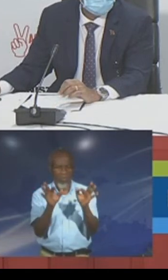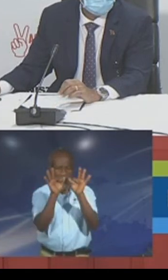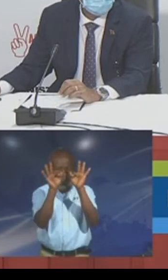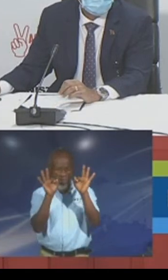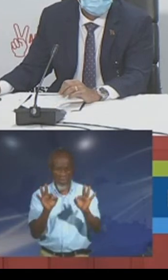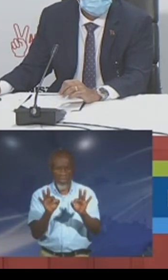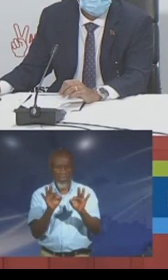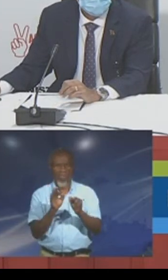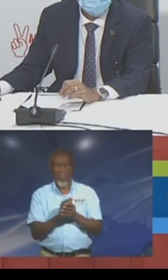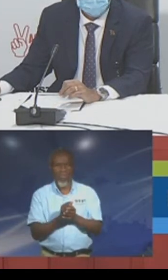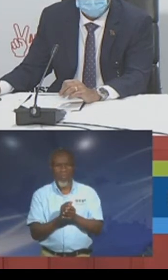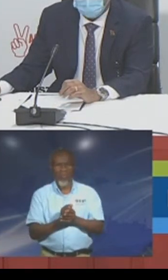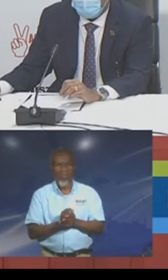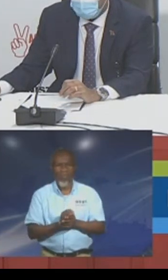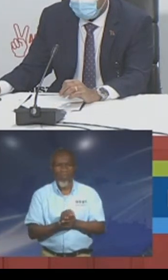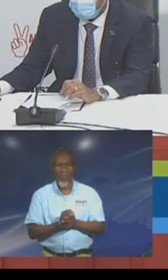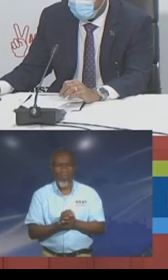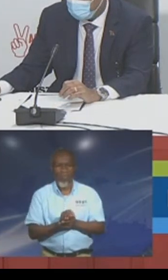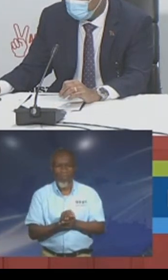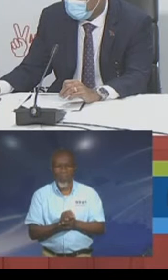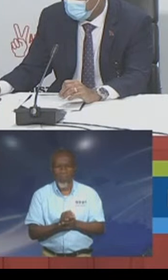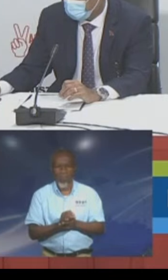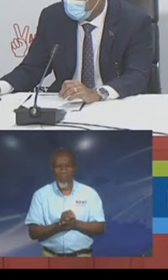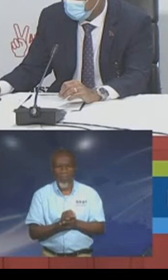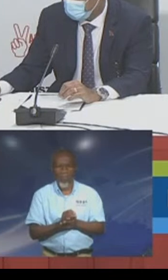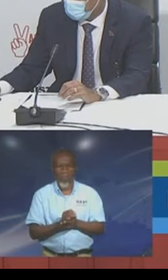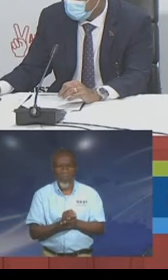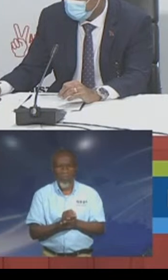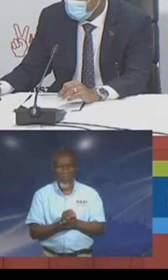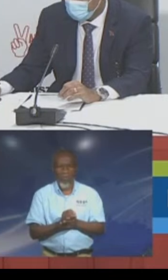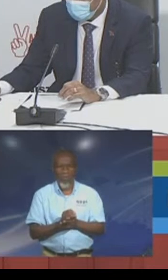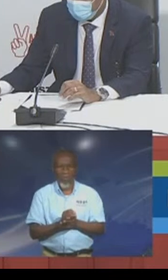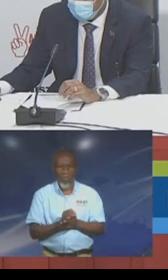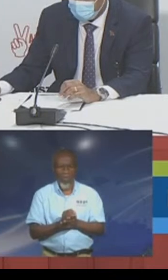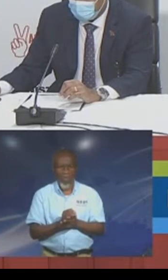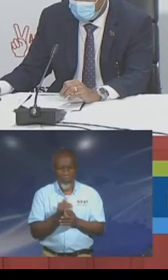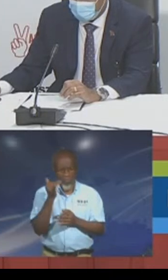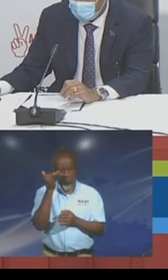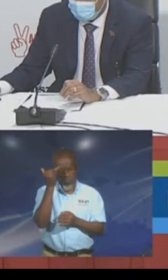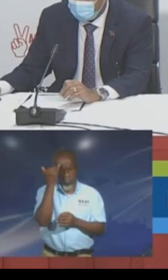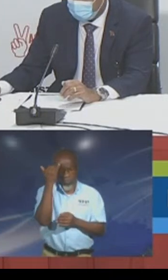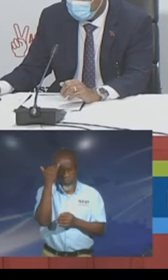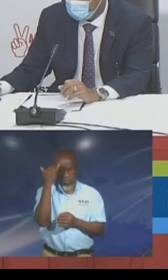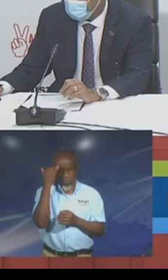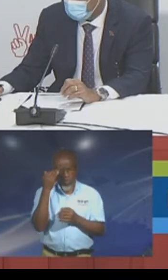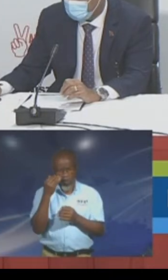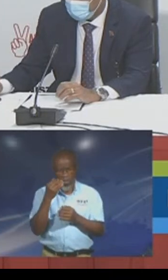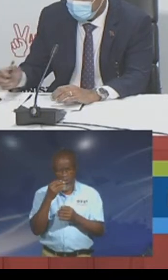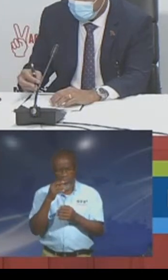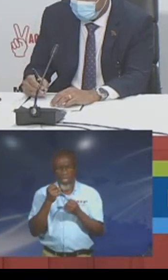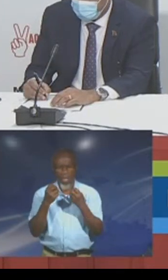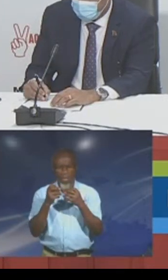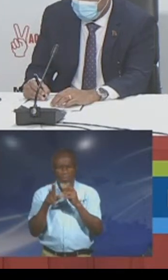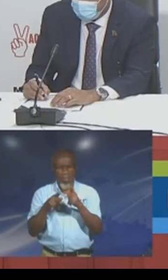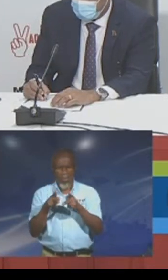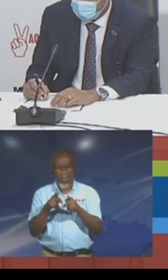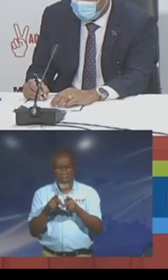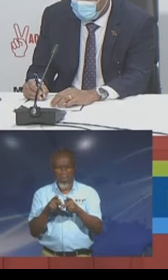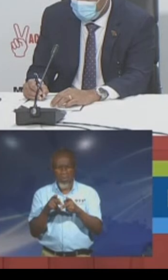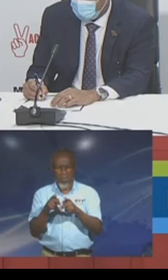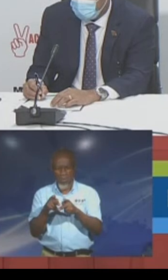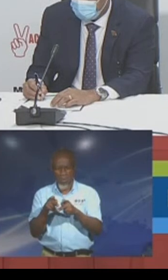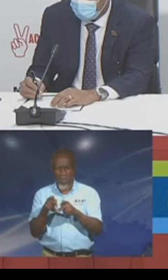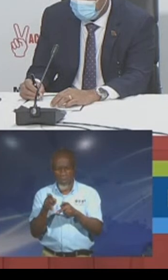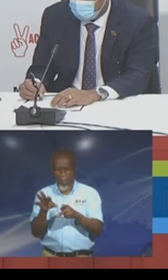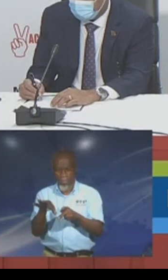facilities. So we also know that a lot of persons are opting to take home kits. So my question is, how accurate